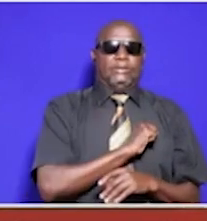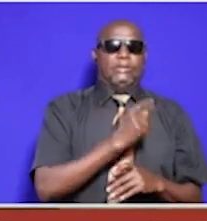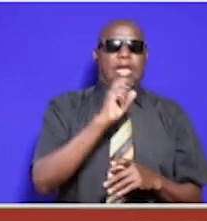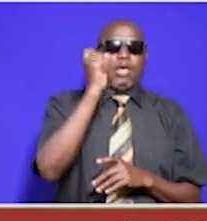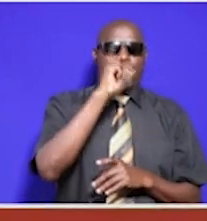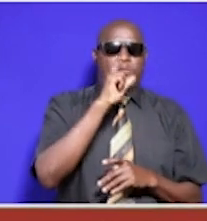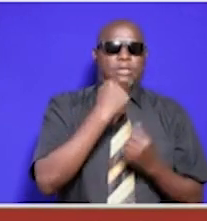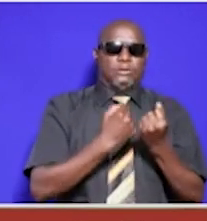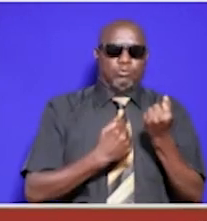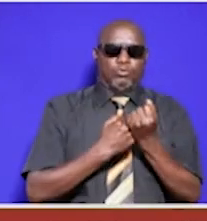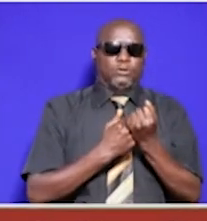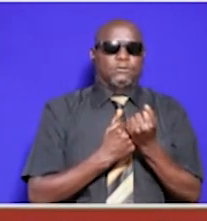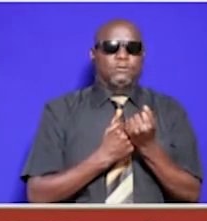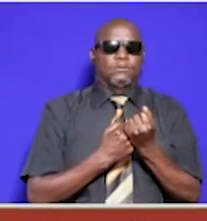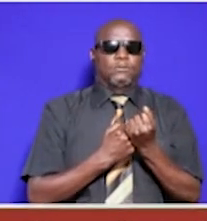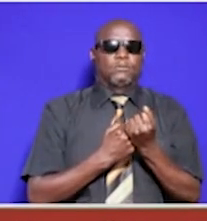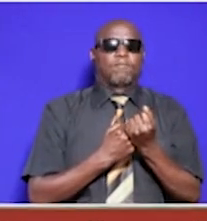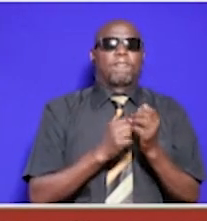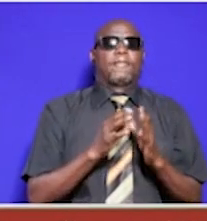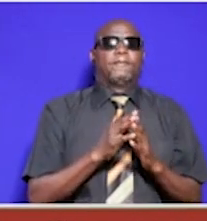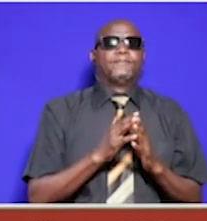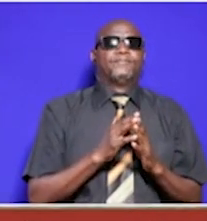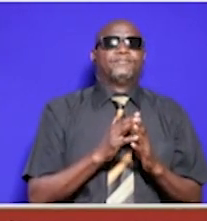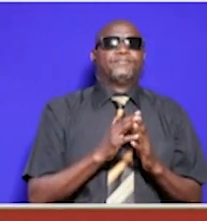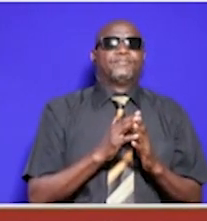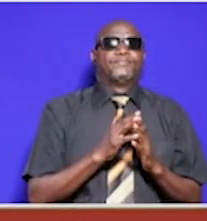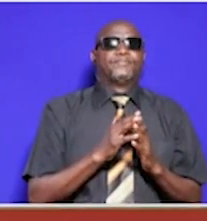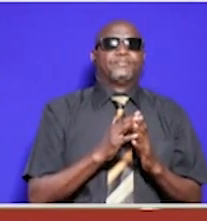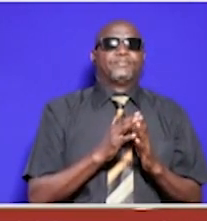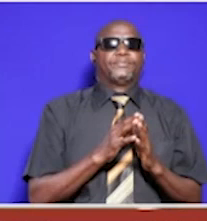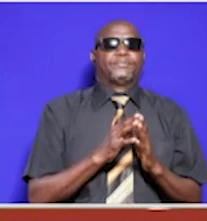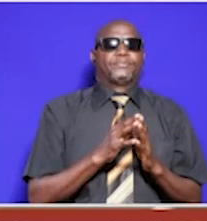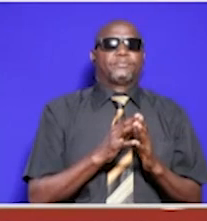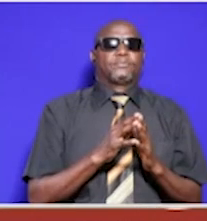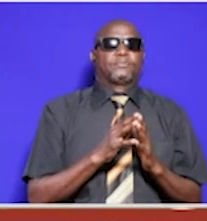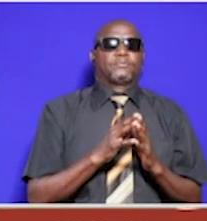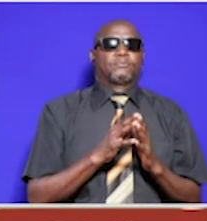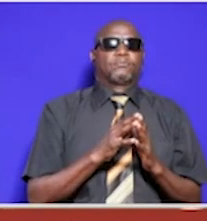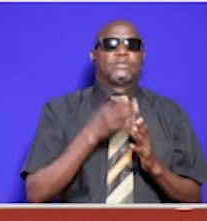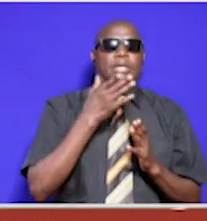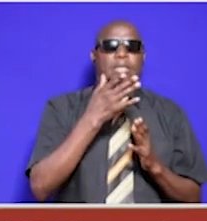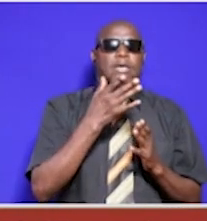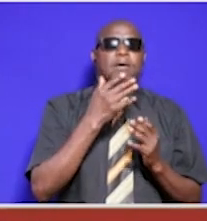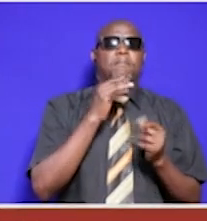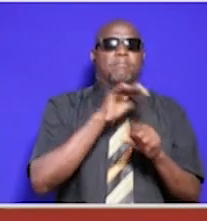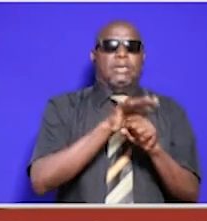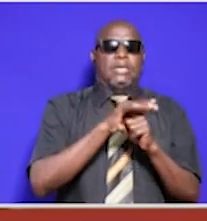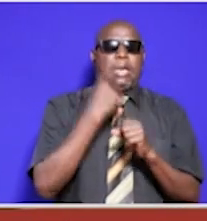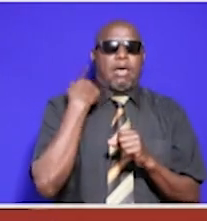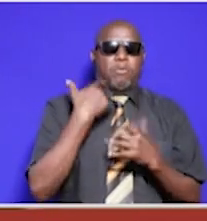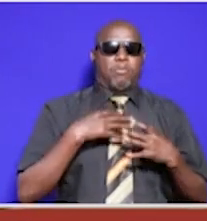Nairobi katika hafla tofauti. There are quite a number of people who applied,